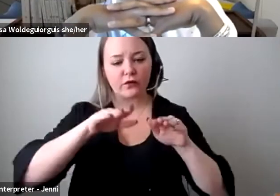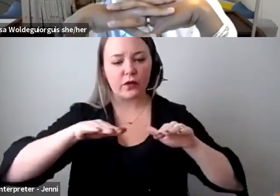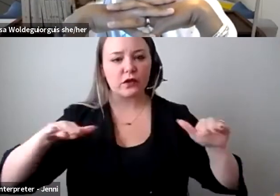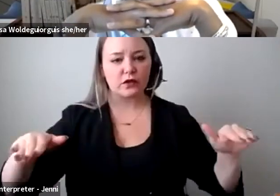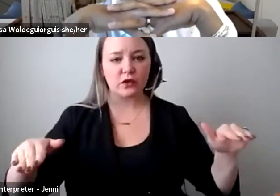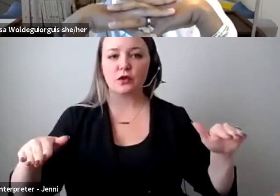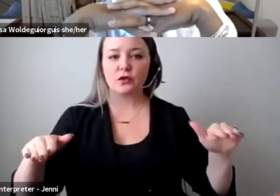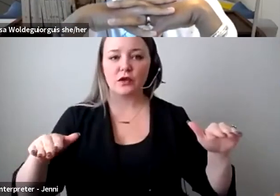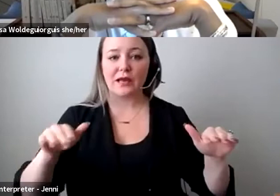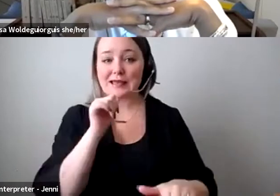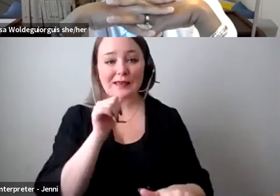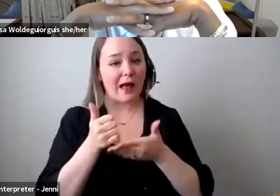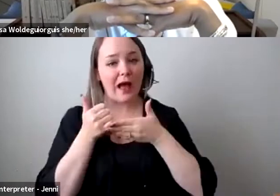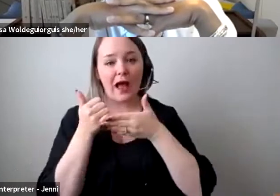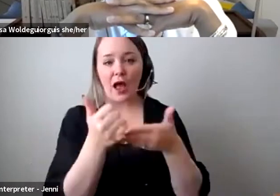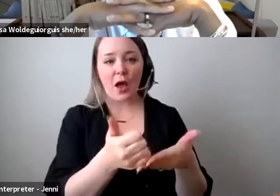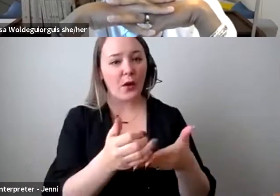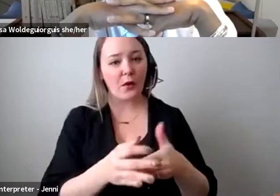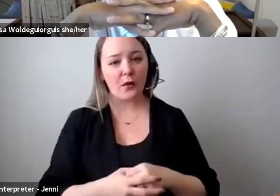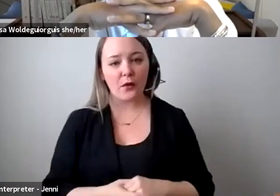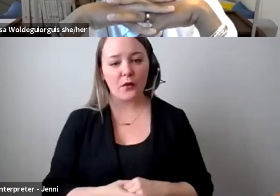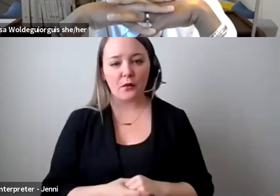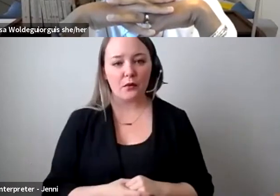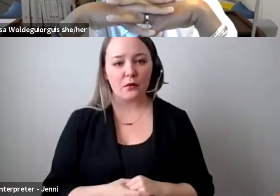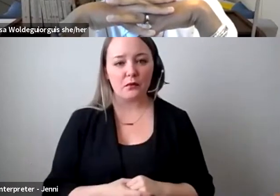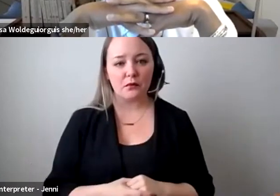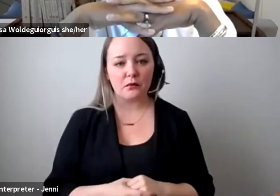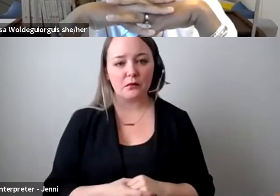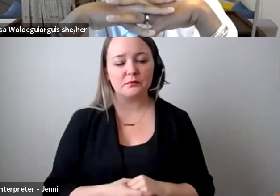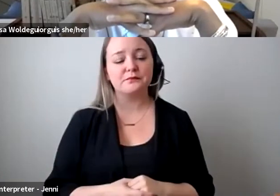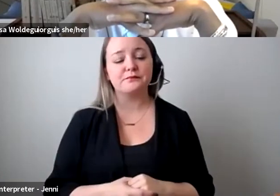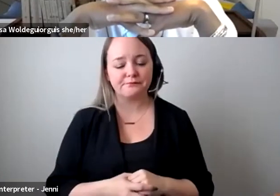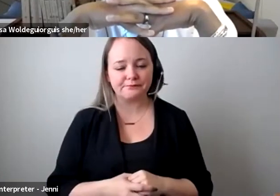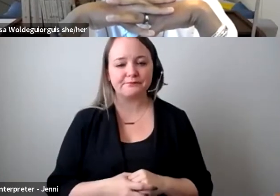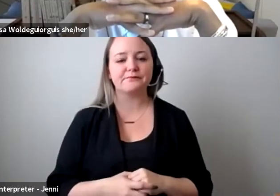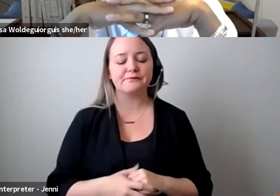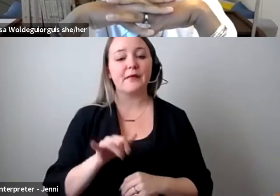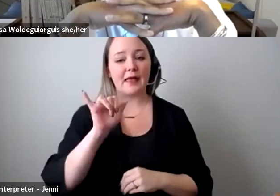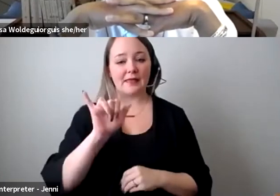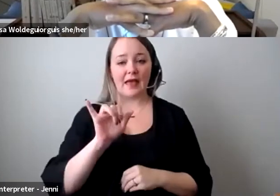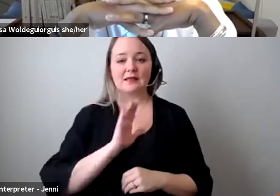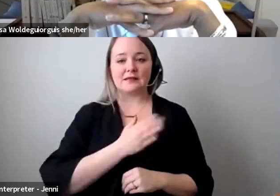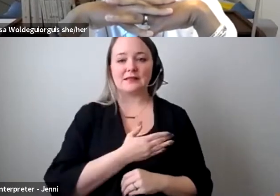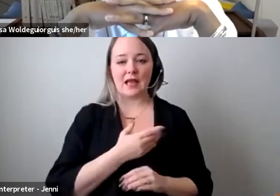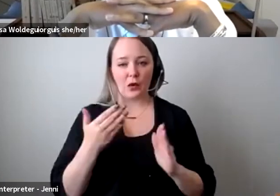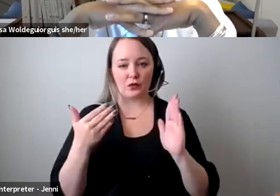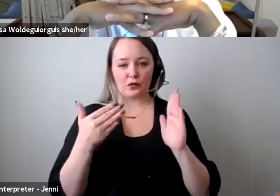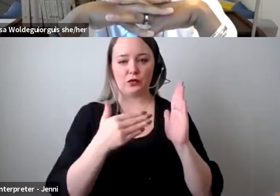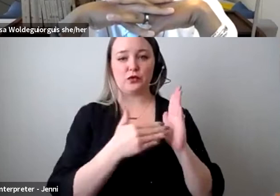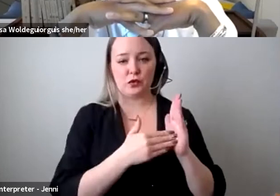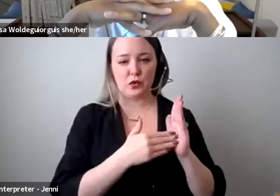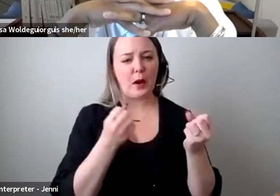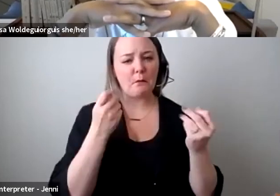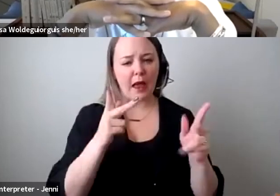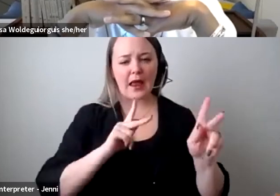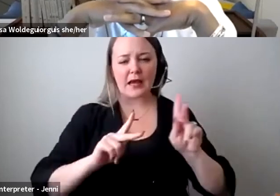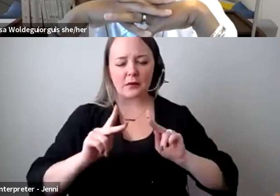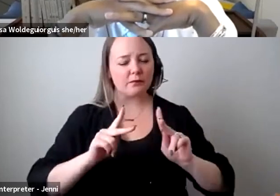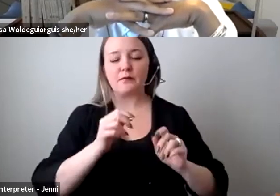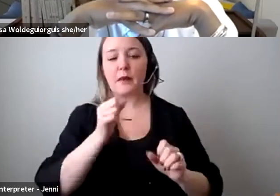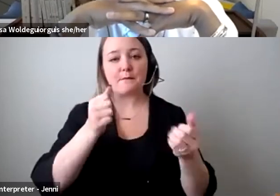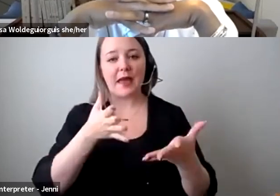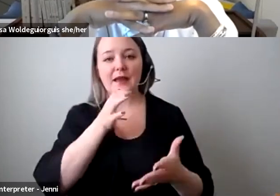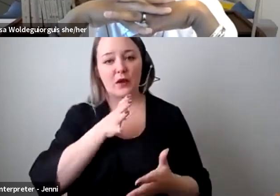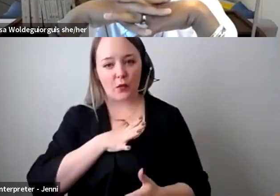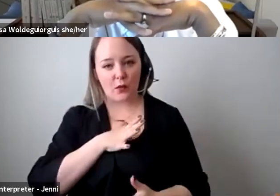than it's helping them. And that's the premise of the lawsuit. I had many women who had the same problem who joined